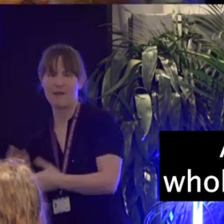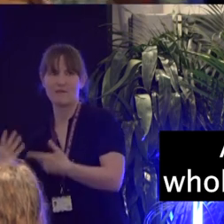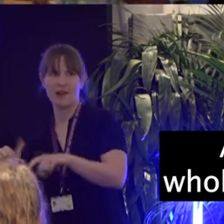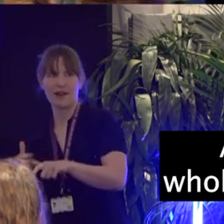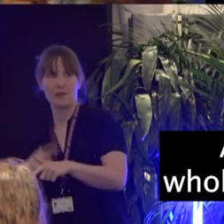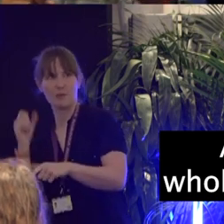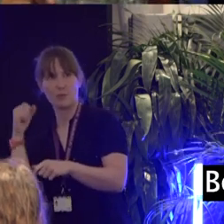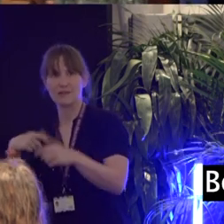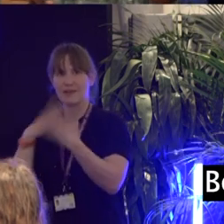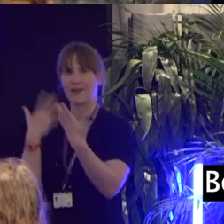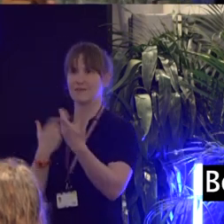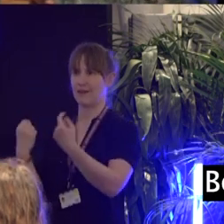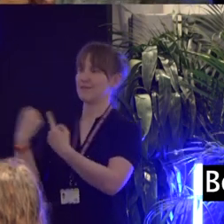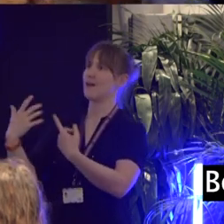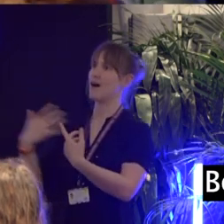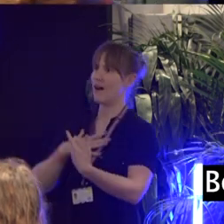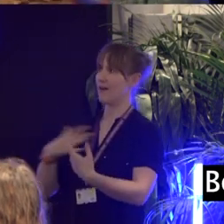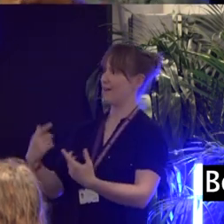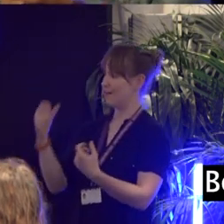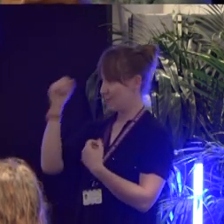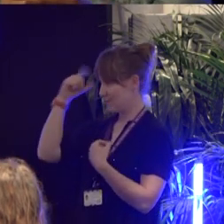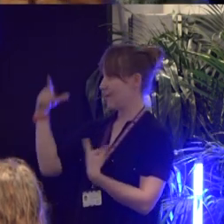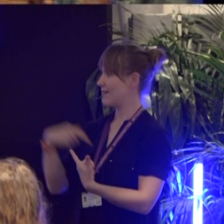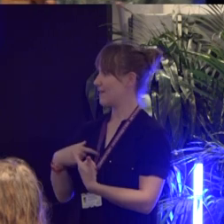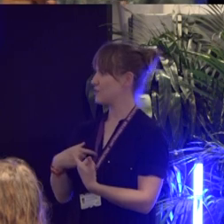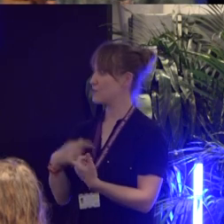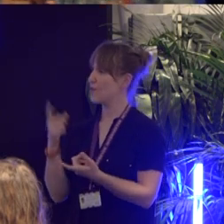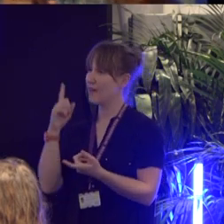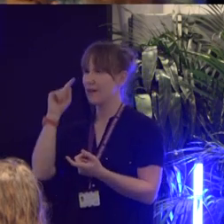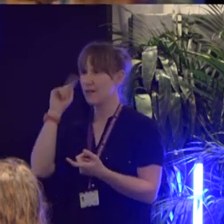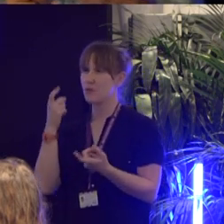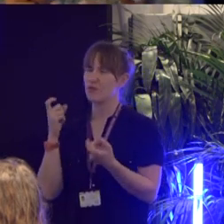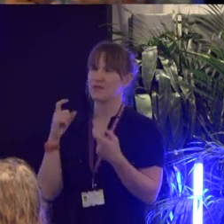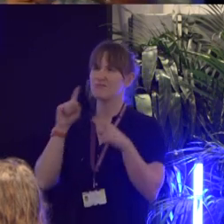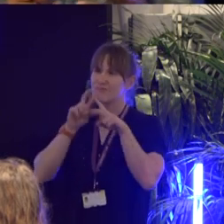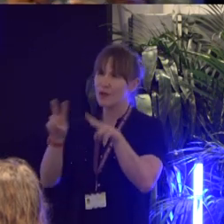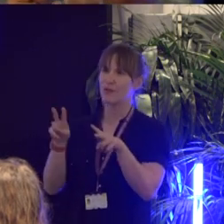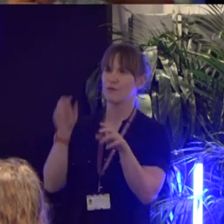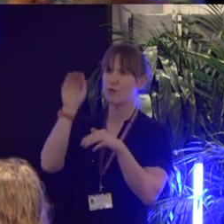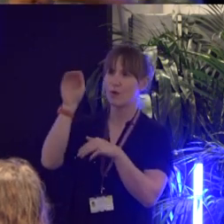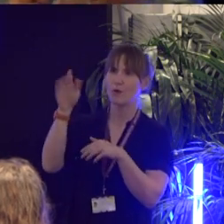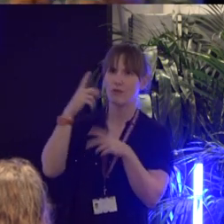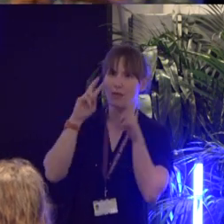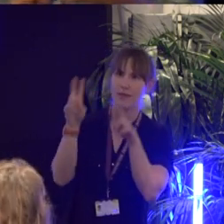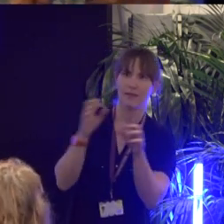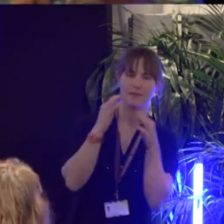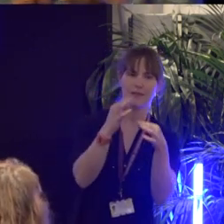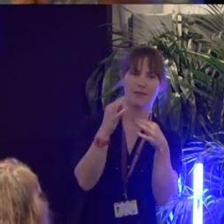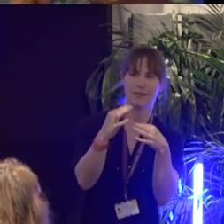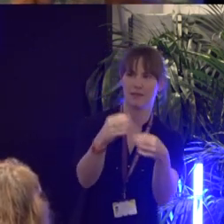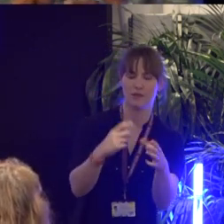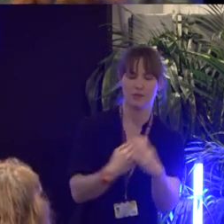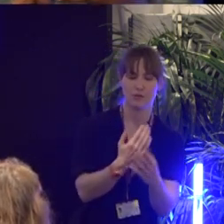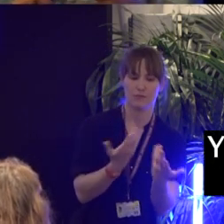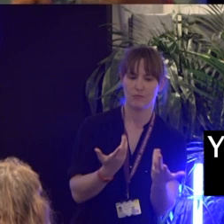miss something because we're sort of looking forward? I'm wondering, there's still quite a lot of learning or a lot of experiences within